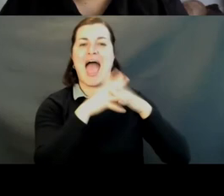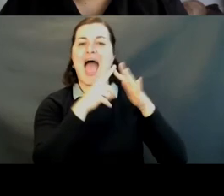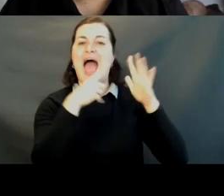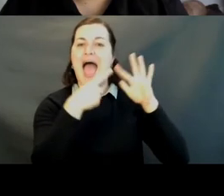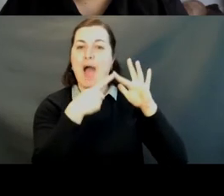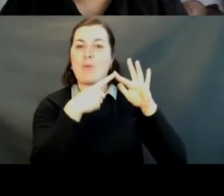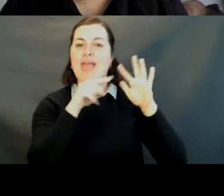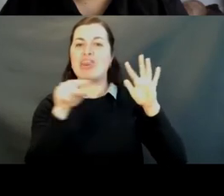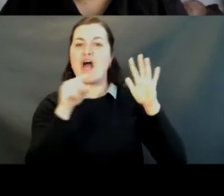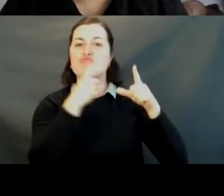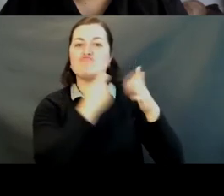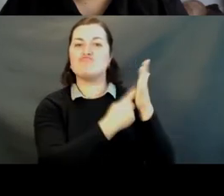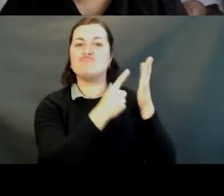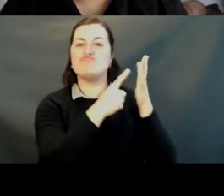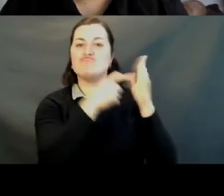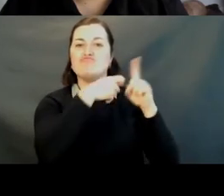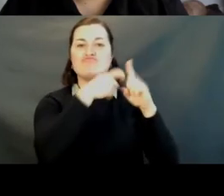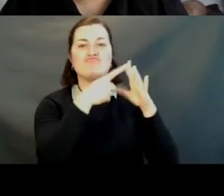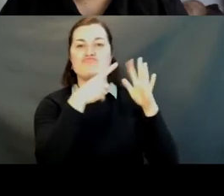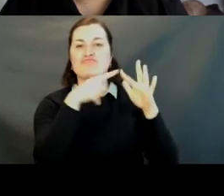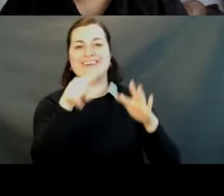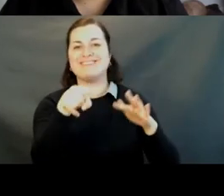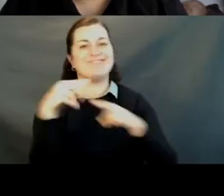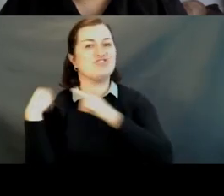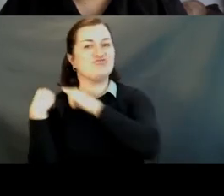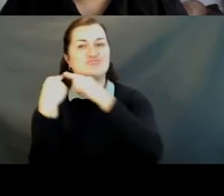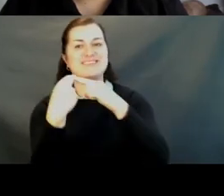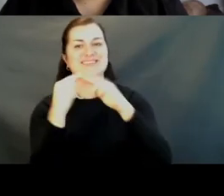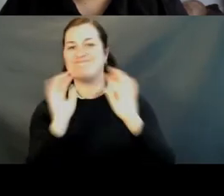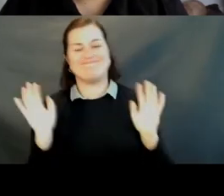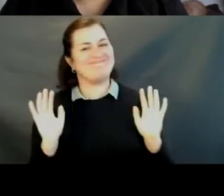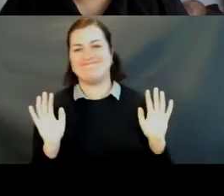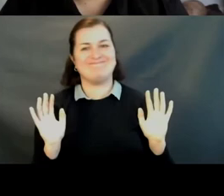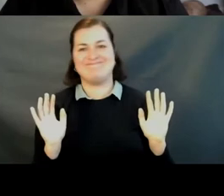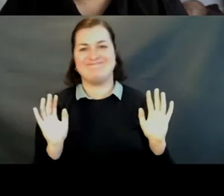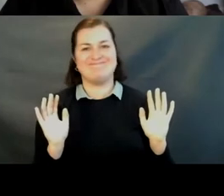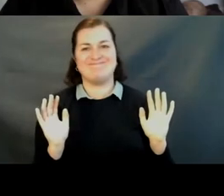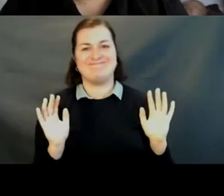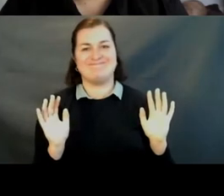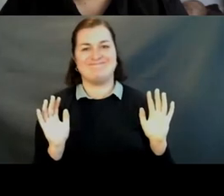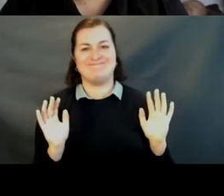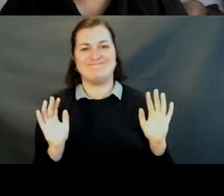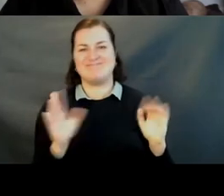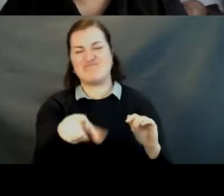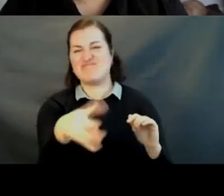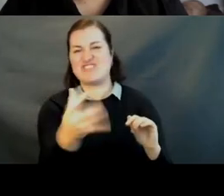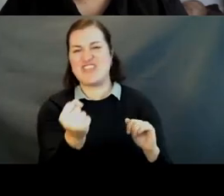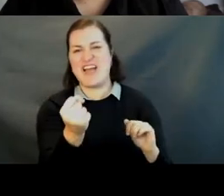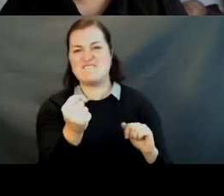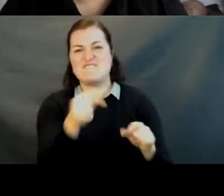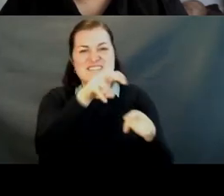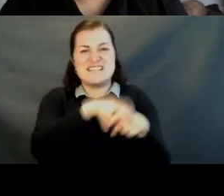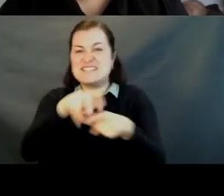a traditional thing because it hasn't got a room, there's no furniture in it. It is just